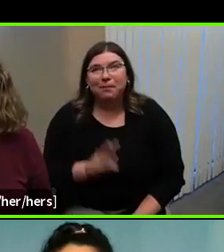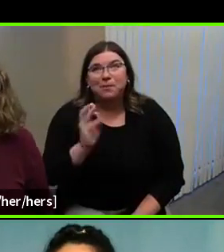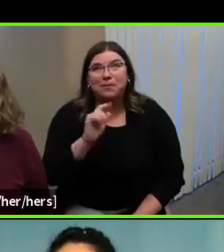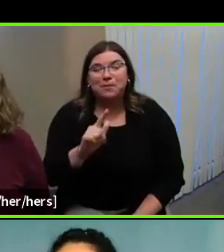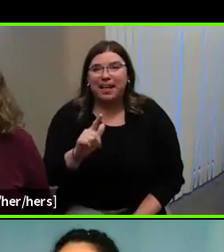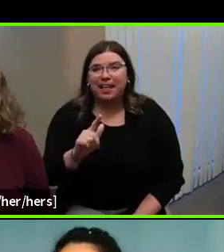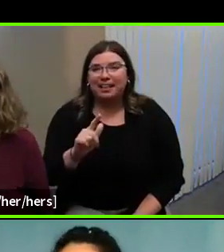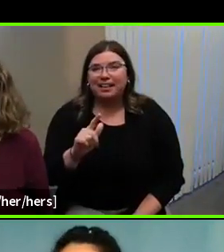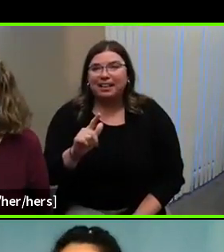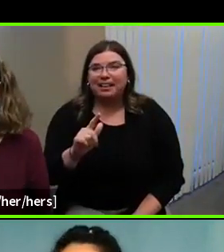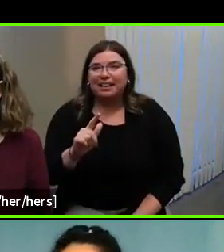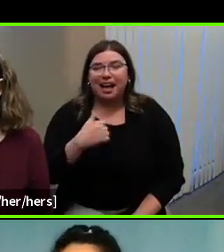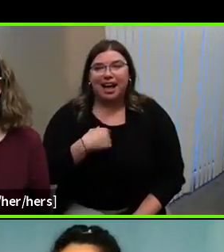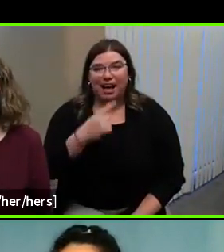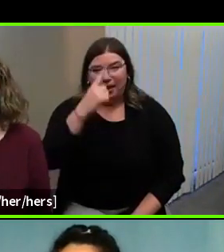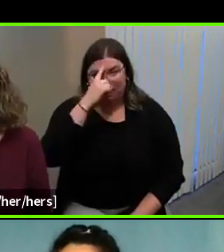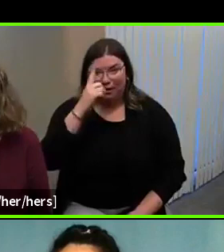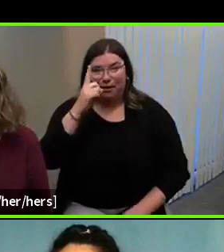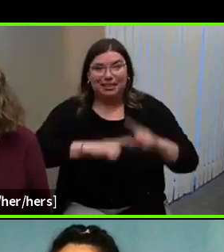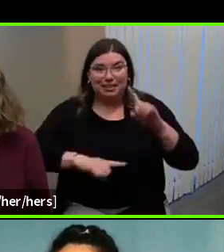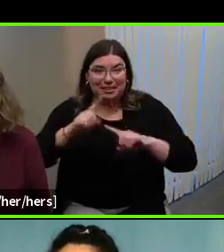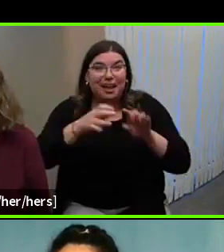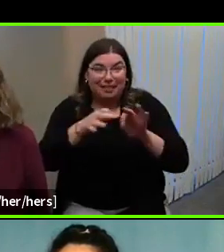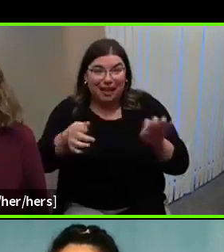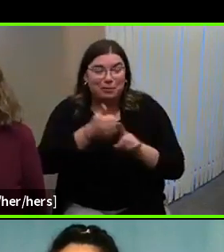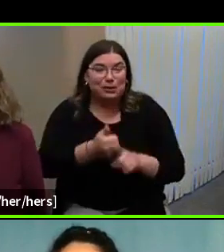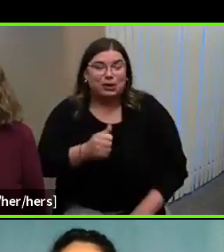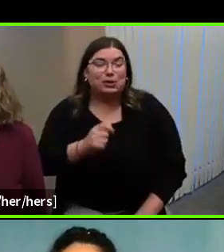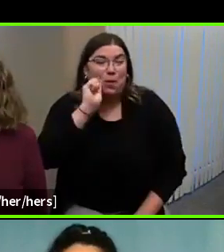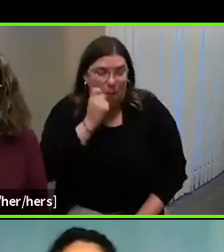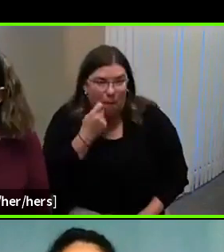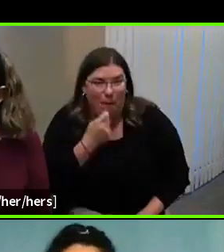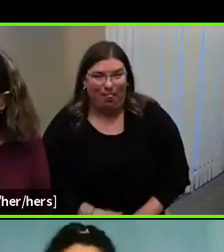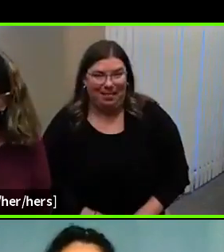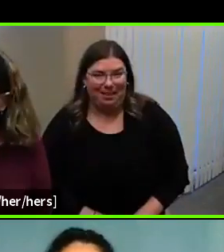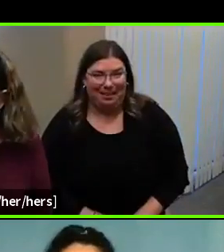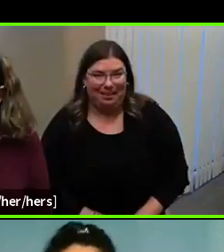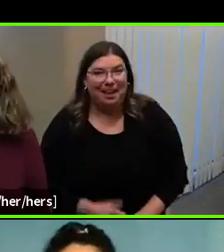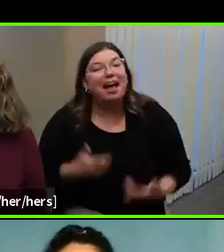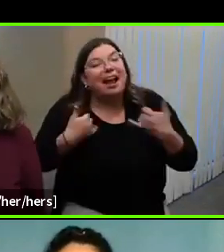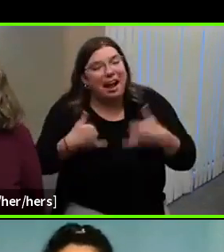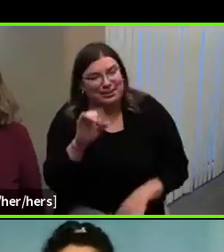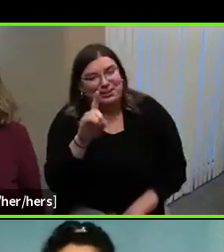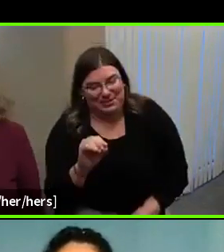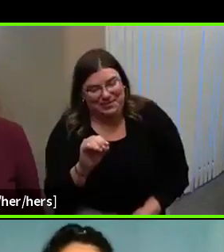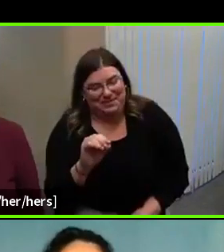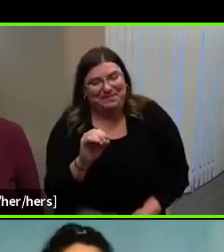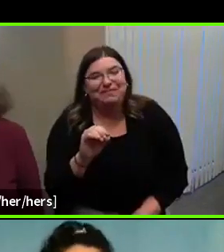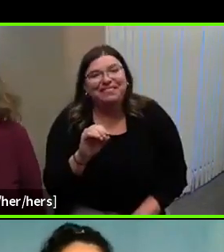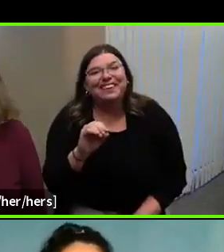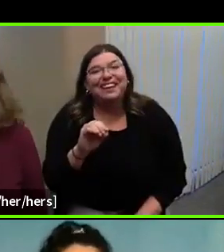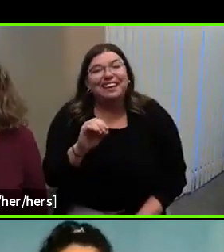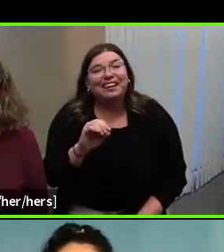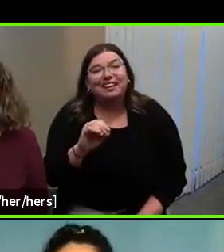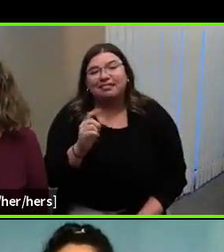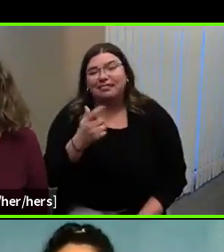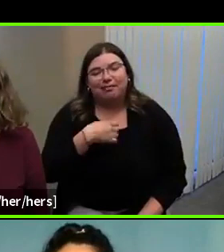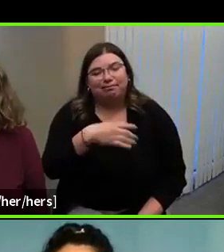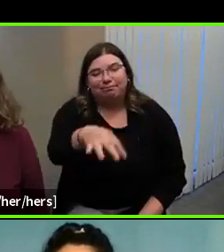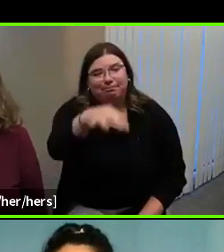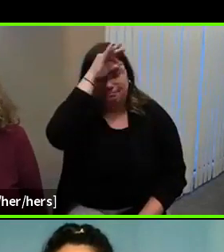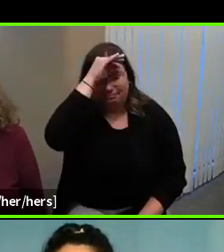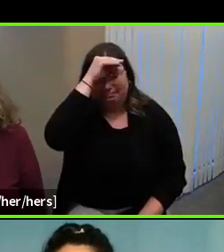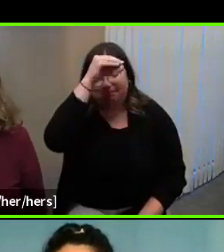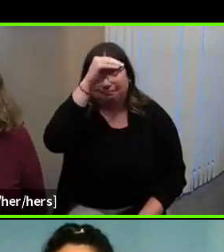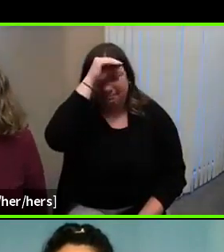Well, I thought sign language was cool, and I still do. And I didn't know anything